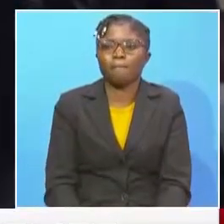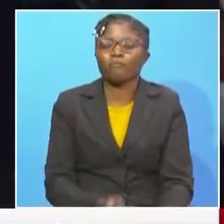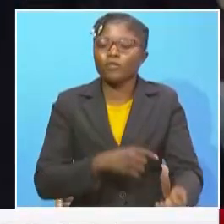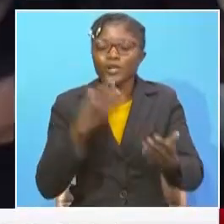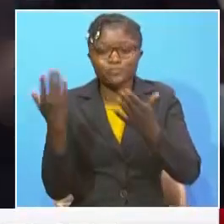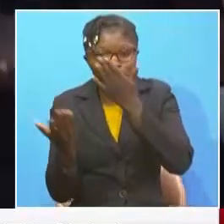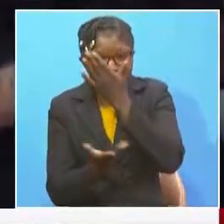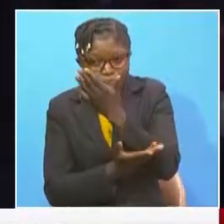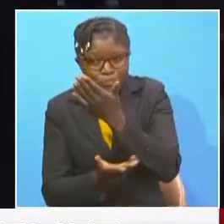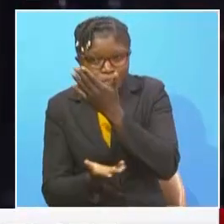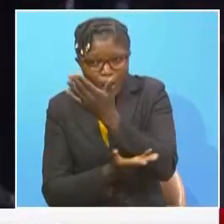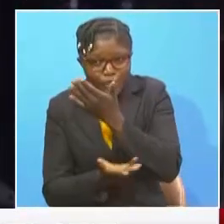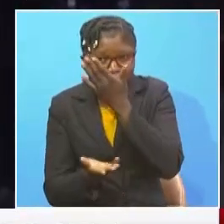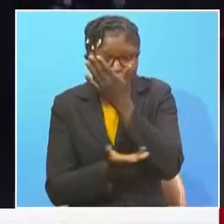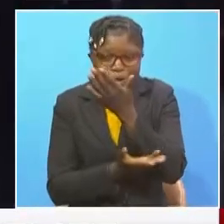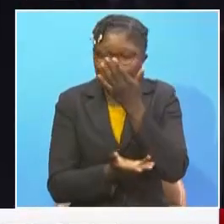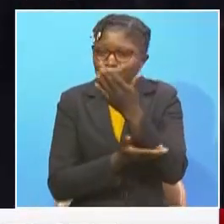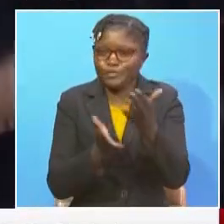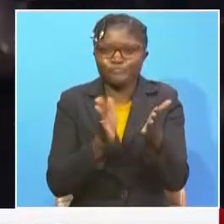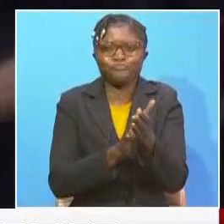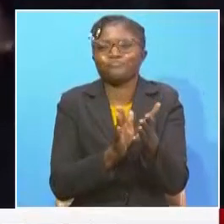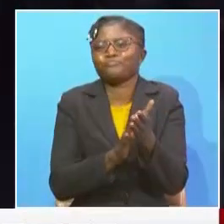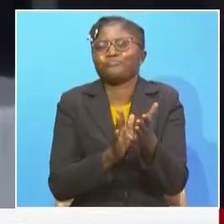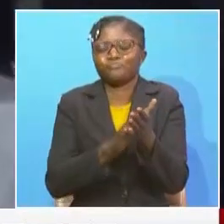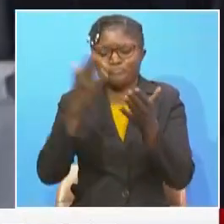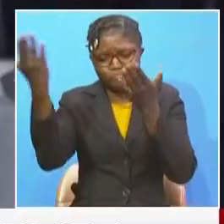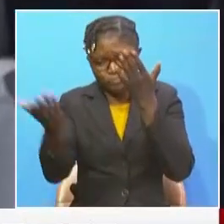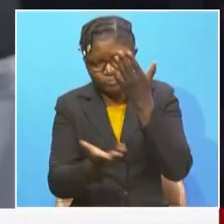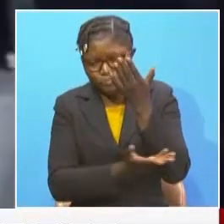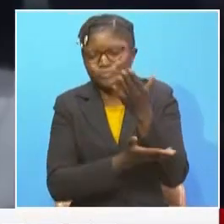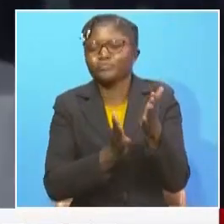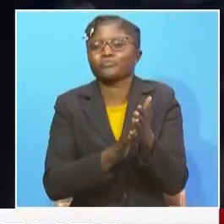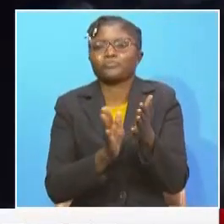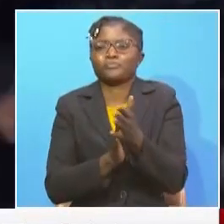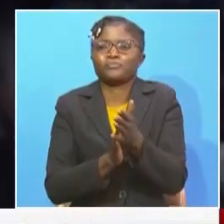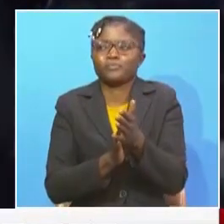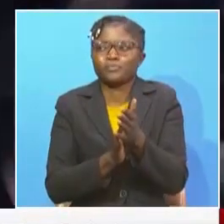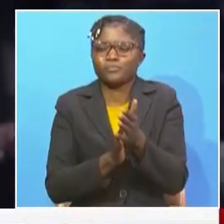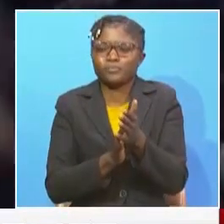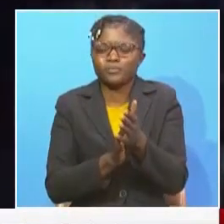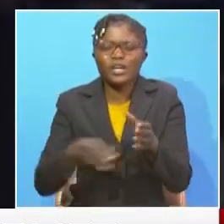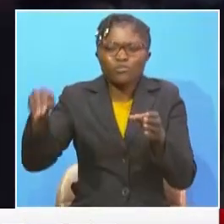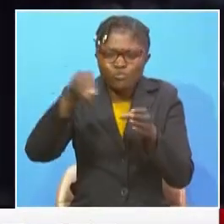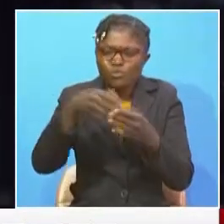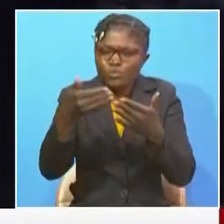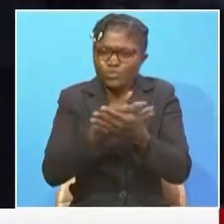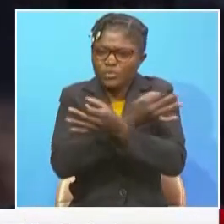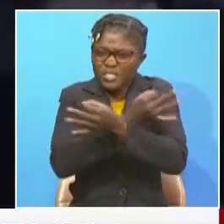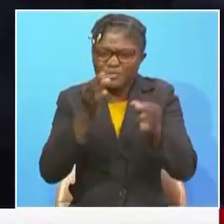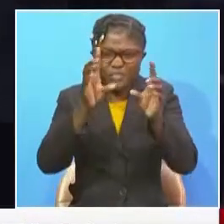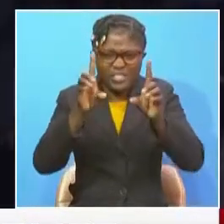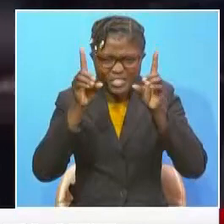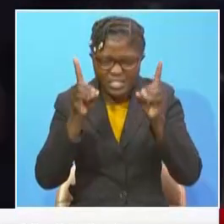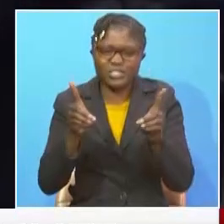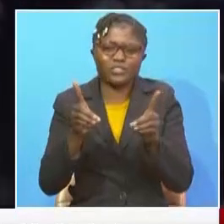Welcome to Kabamba School. As enrollments increase due to the free education policy embarked